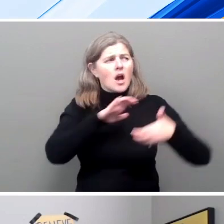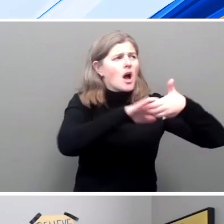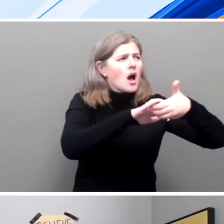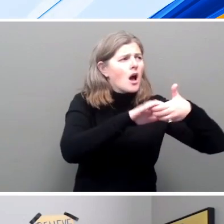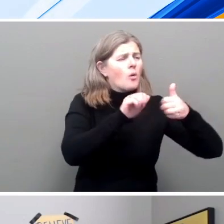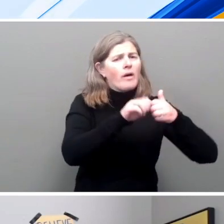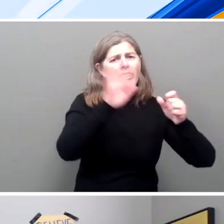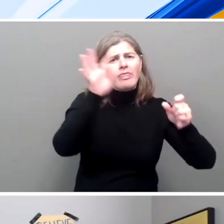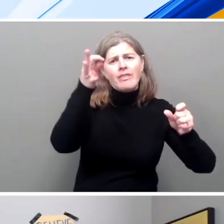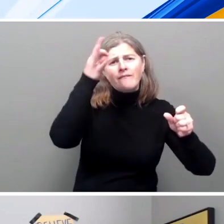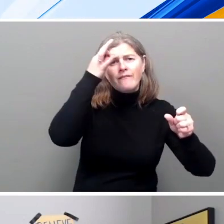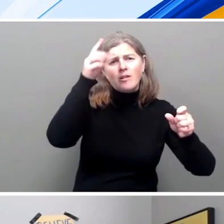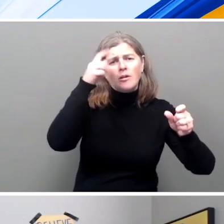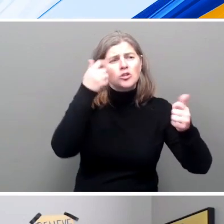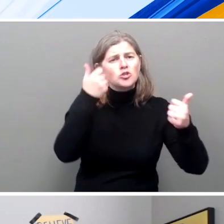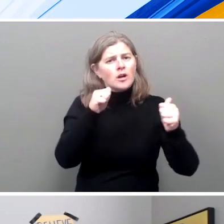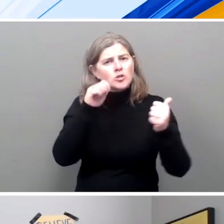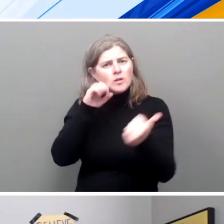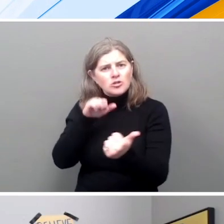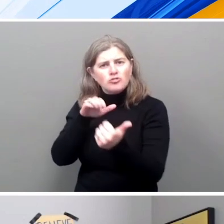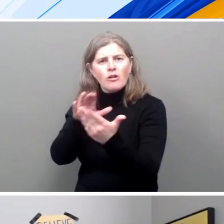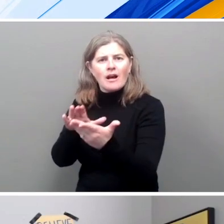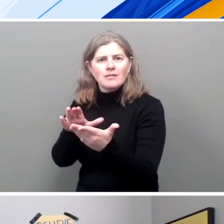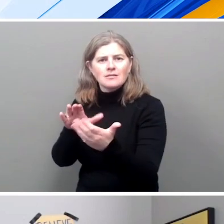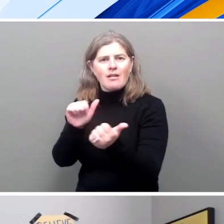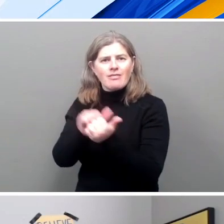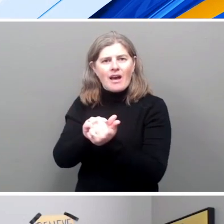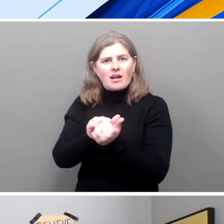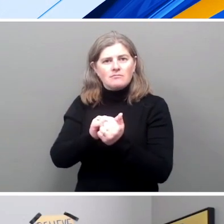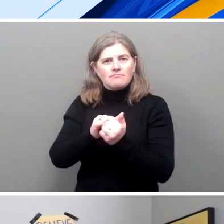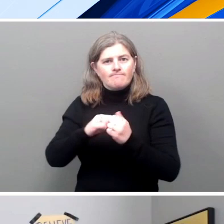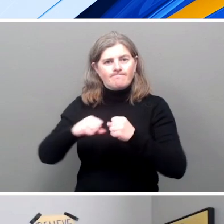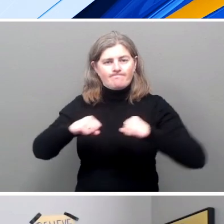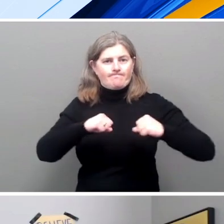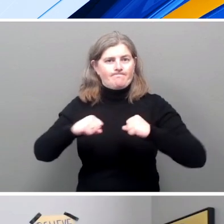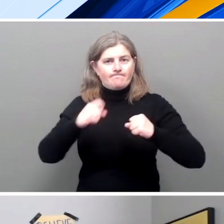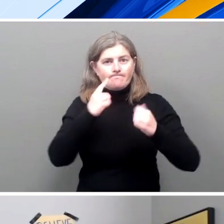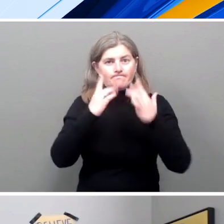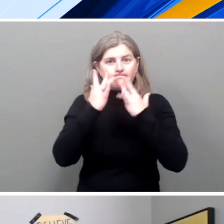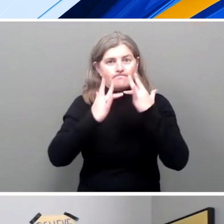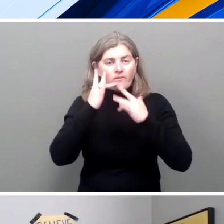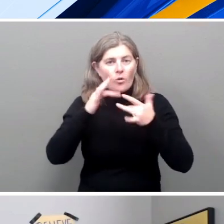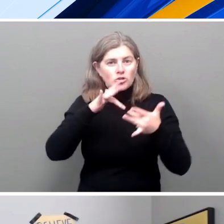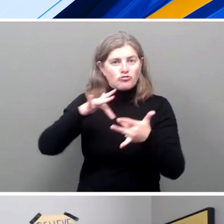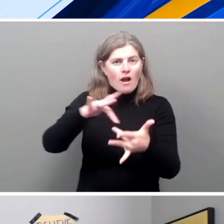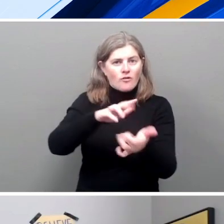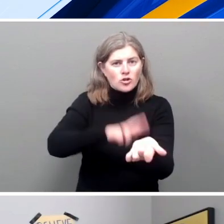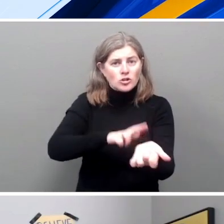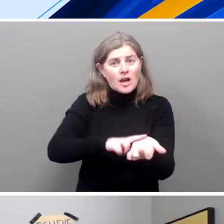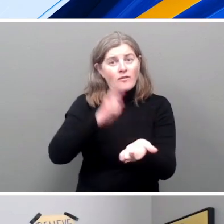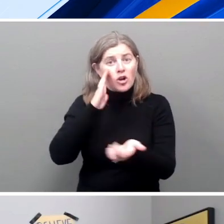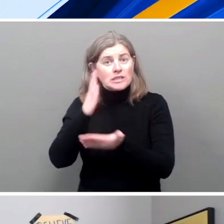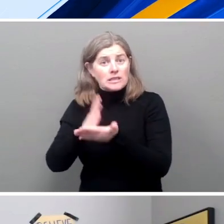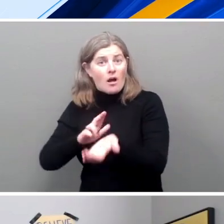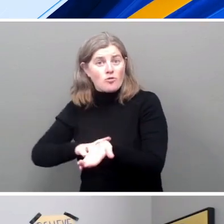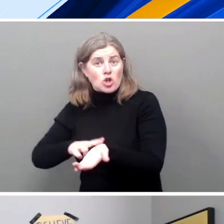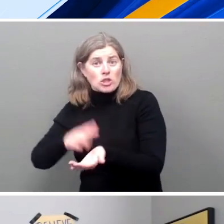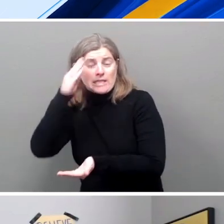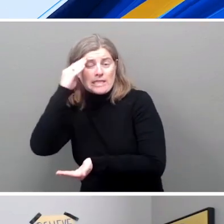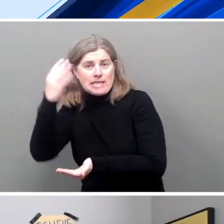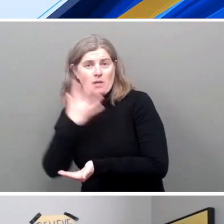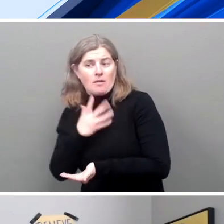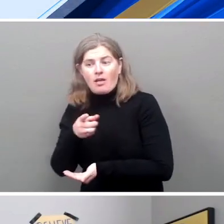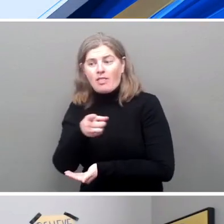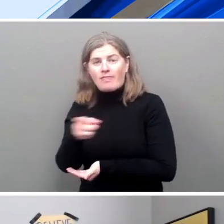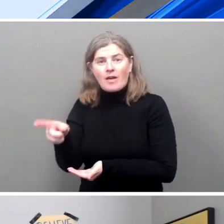to try to address the untenable market of travel workers at this time? I've heard nurses say to me, we are going to be